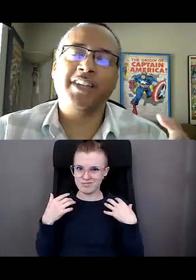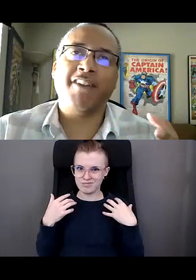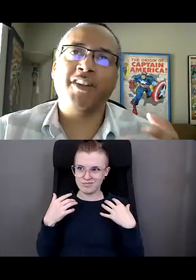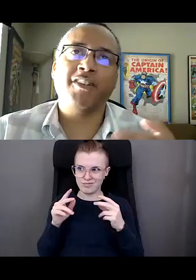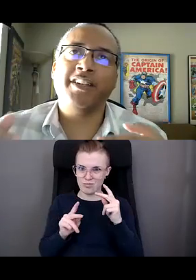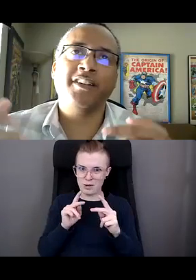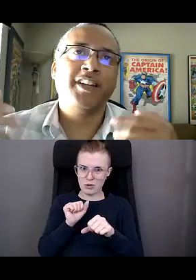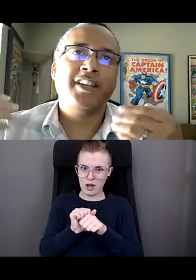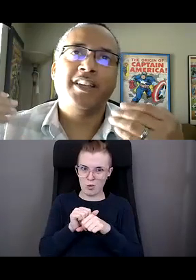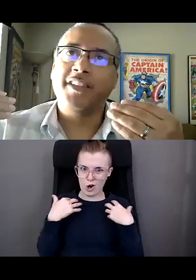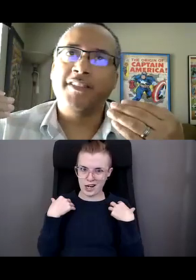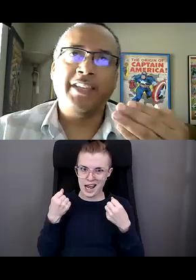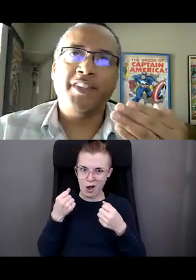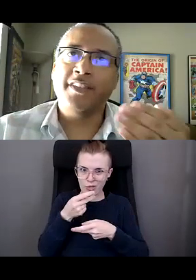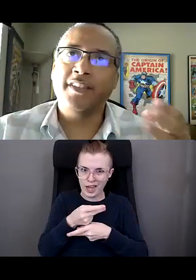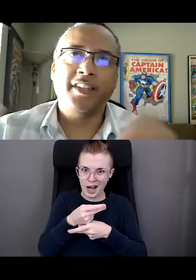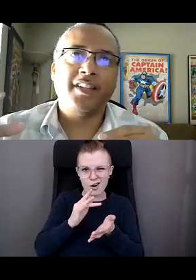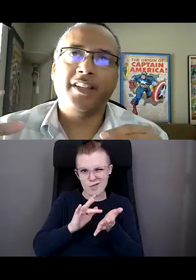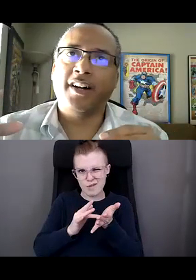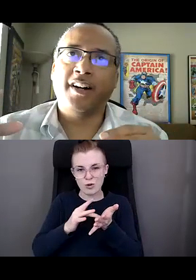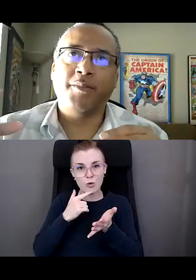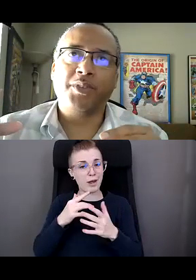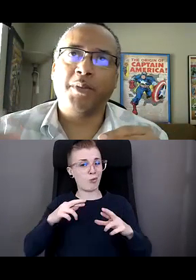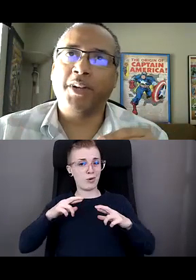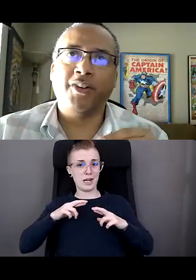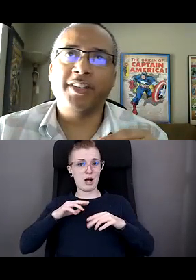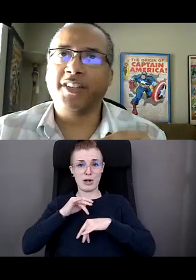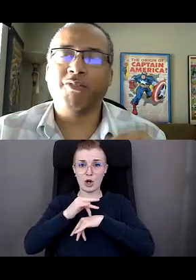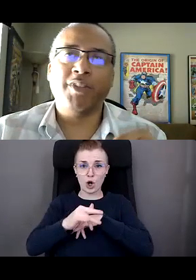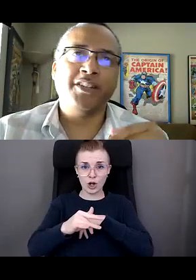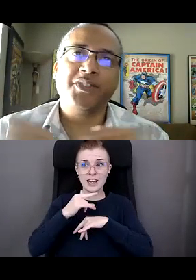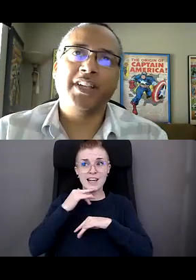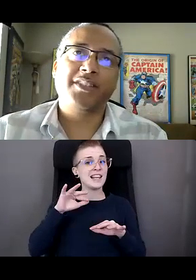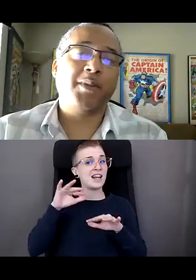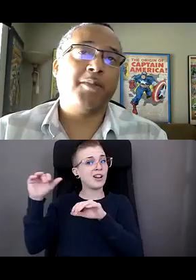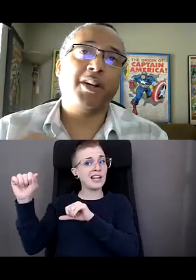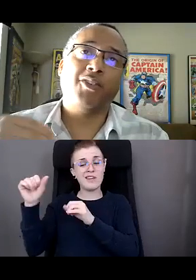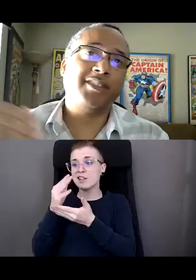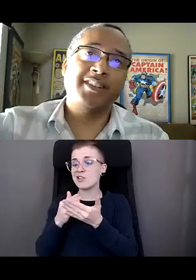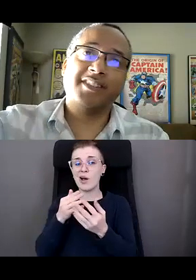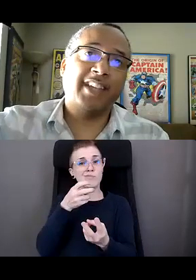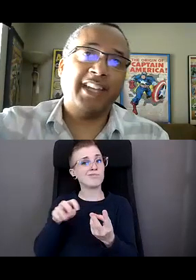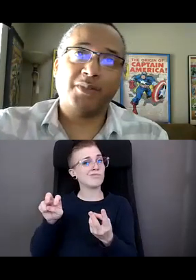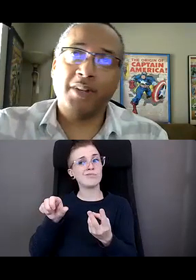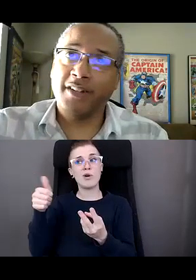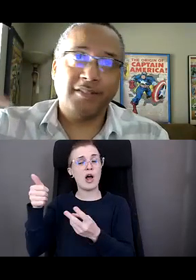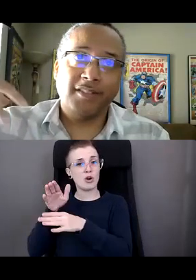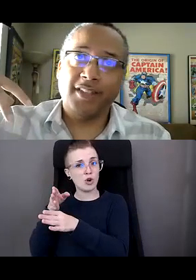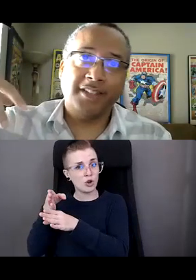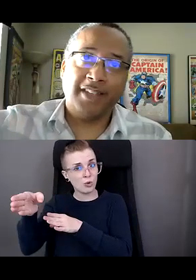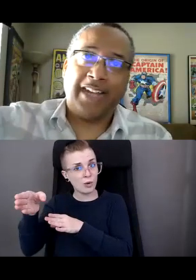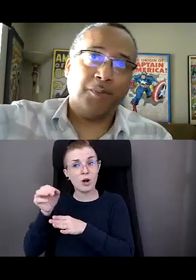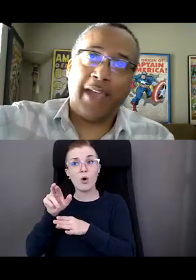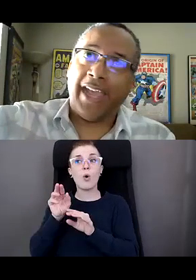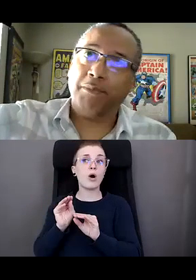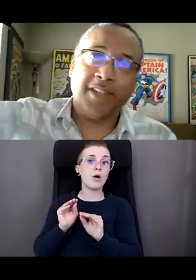They're retiring earlier. They're leaving. Some of them are going to other careers. Some of them are going to other states where